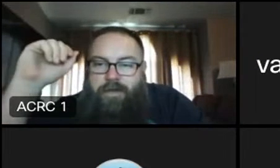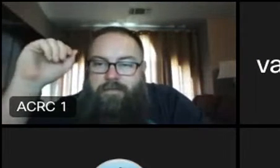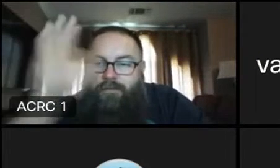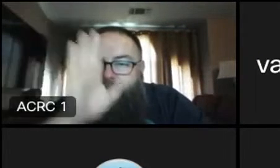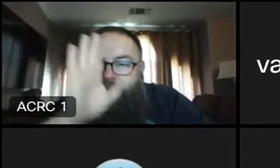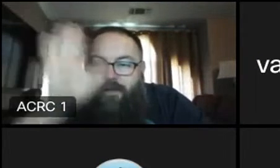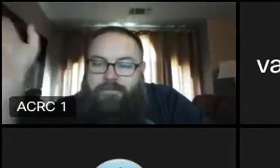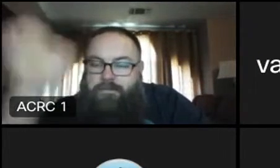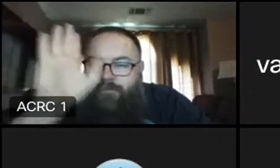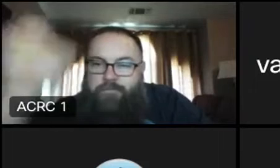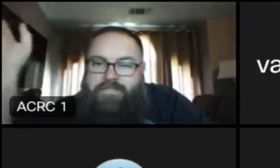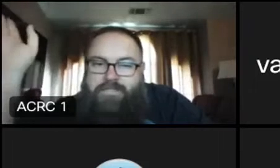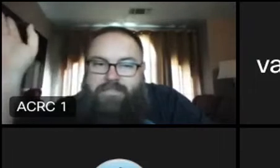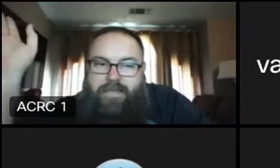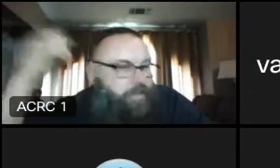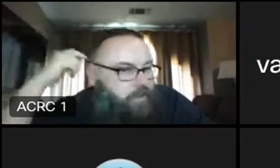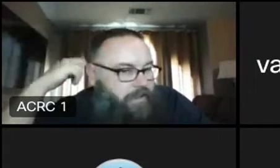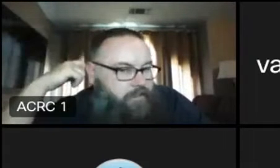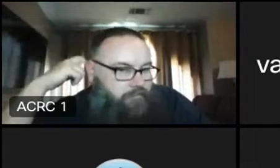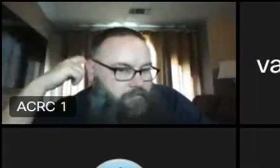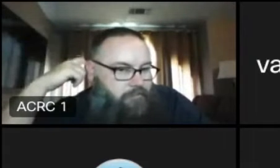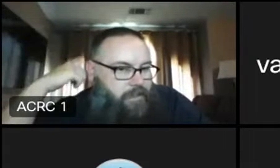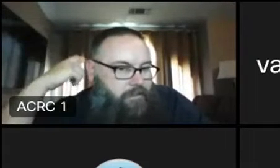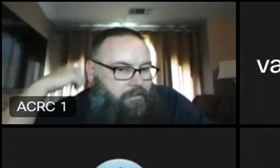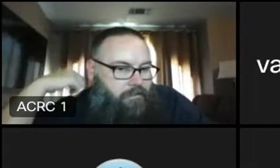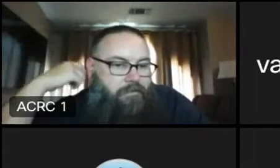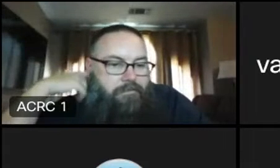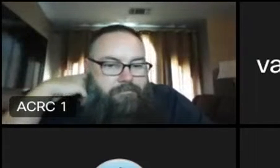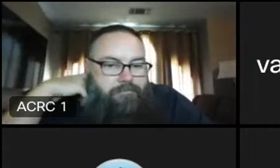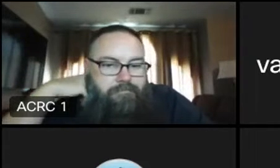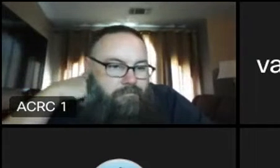got the ability to move business that way. Eric, hand up. Yeah.